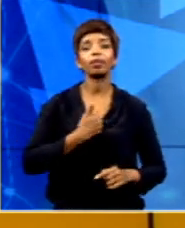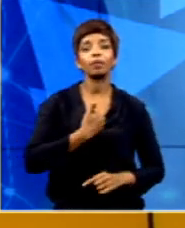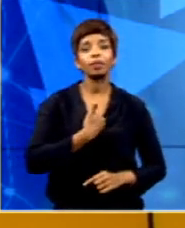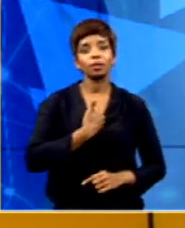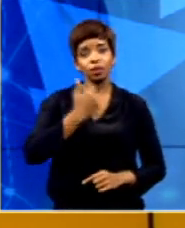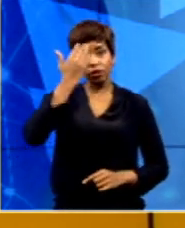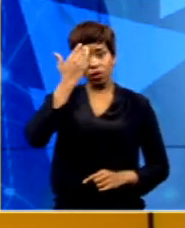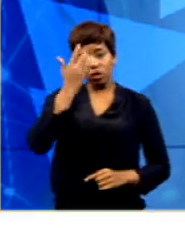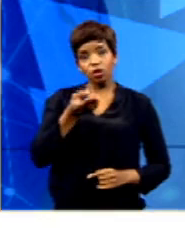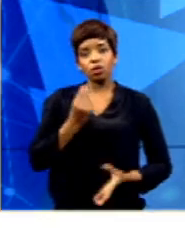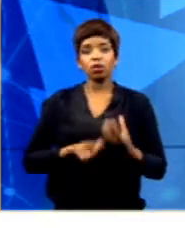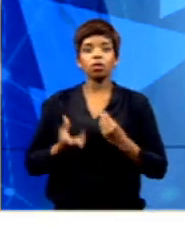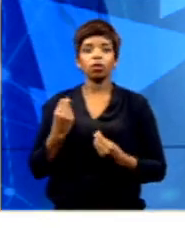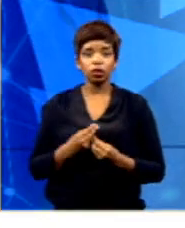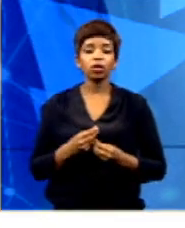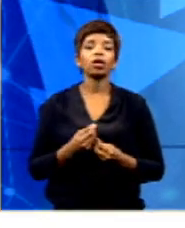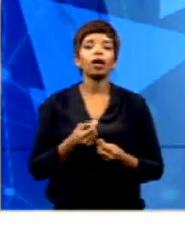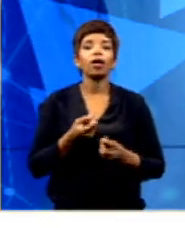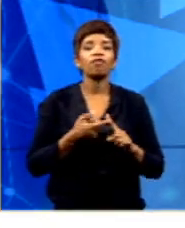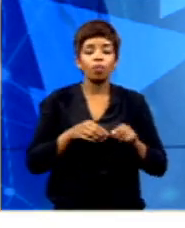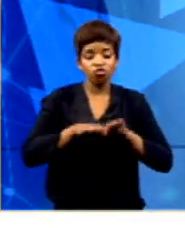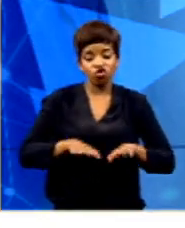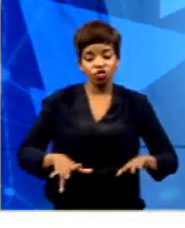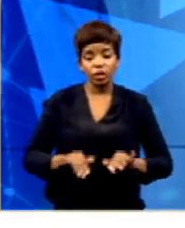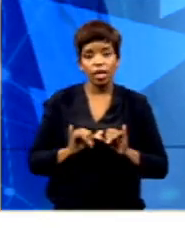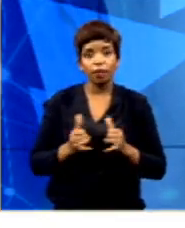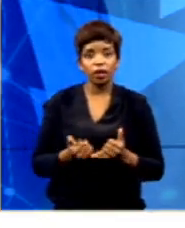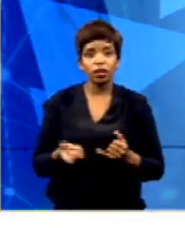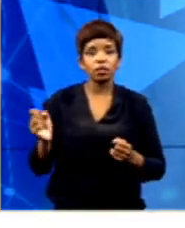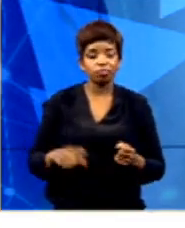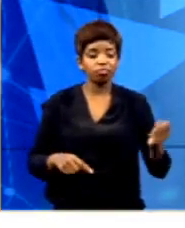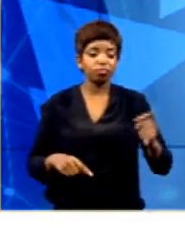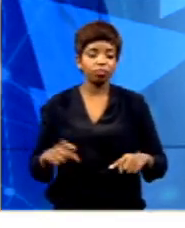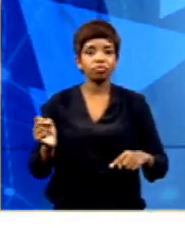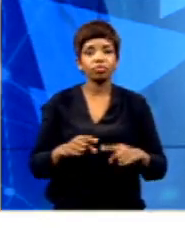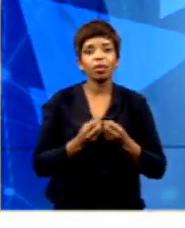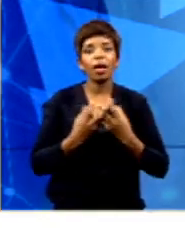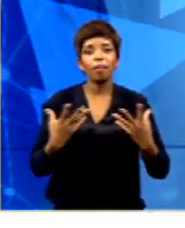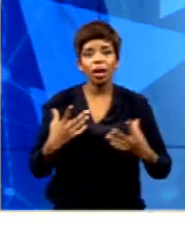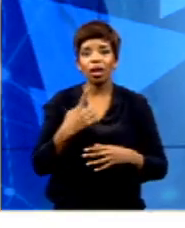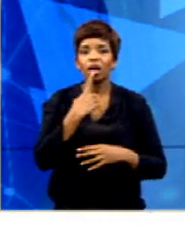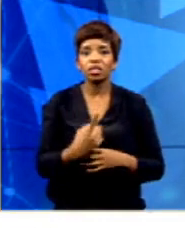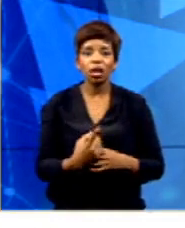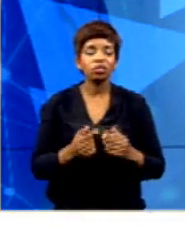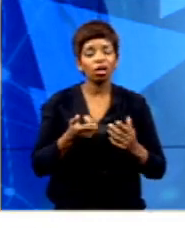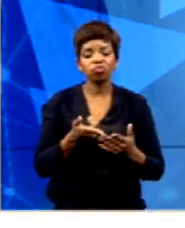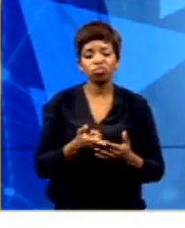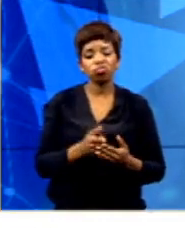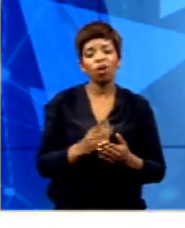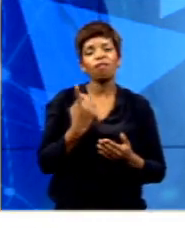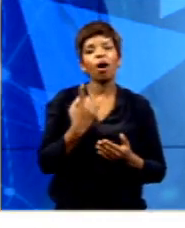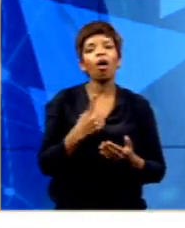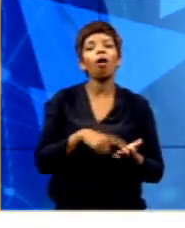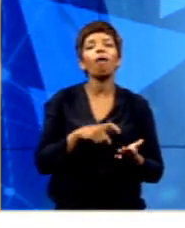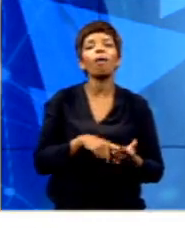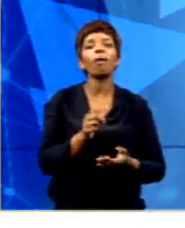text messages and cold calls from insurance companies, and many often offering a debt protection designed to cancel,